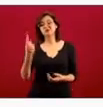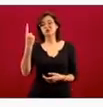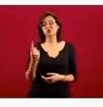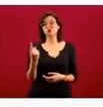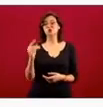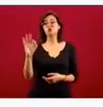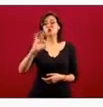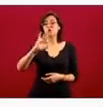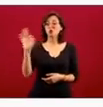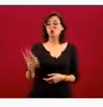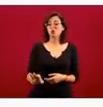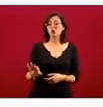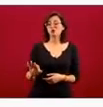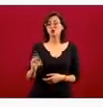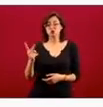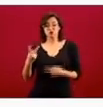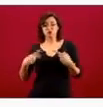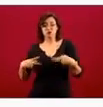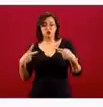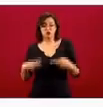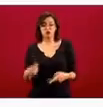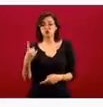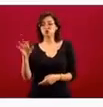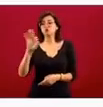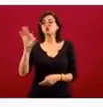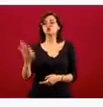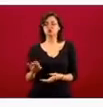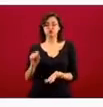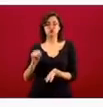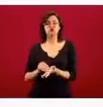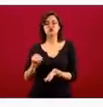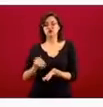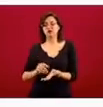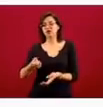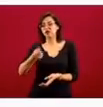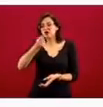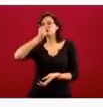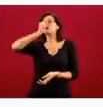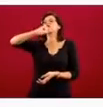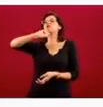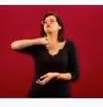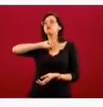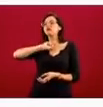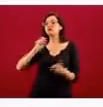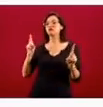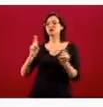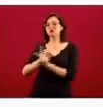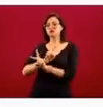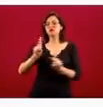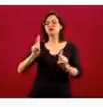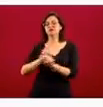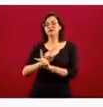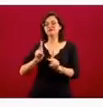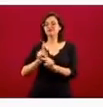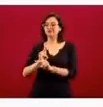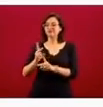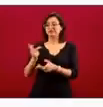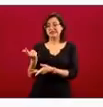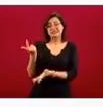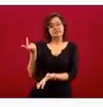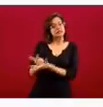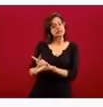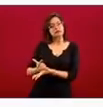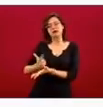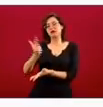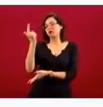a 5% that had a high risk, and 1% had to be intubated, which